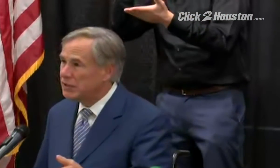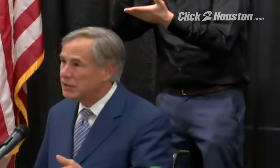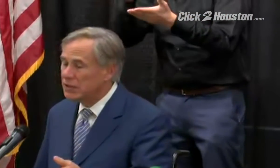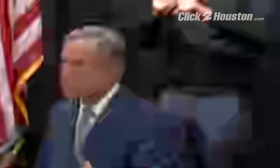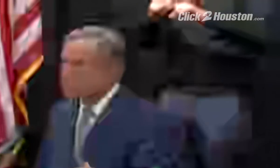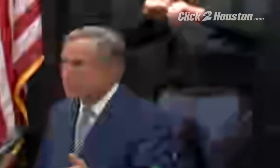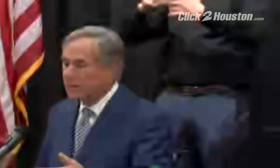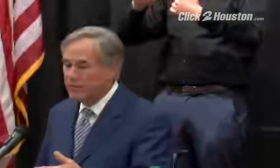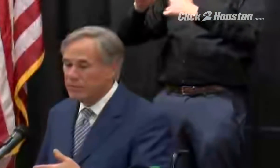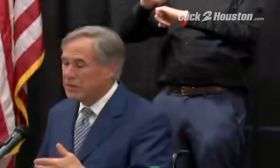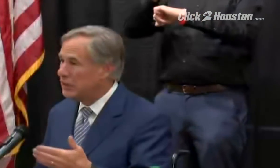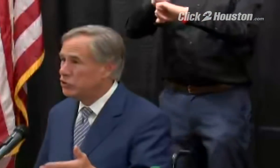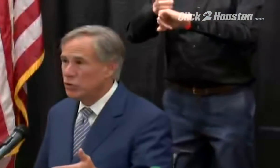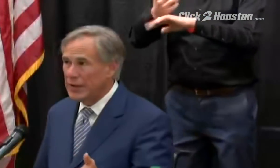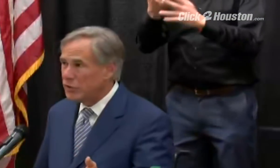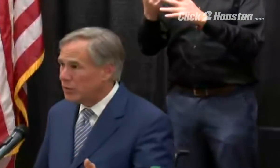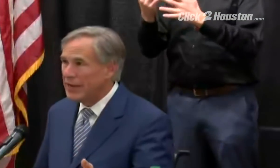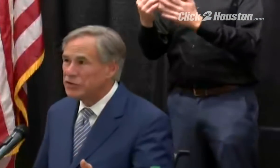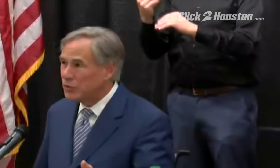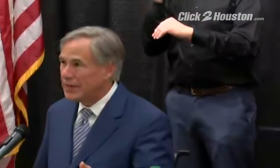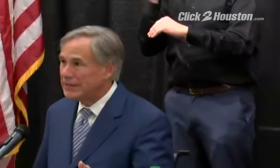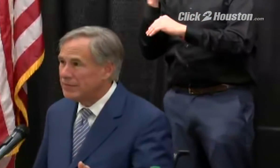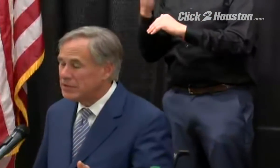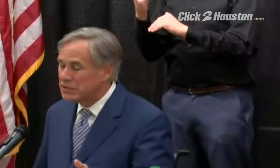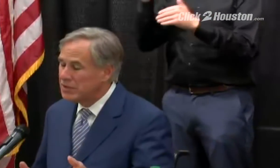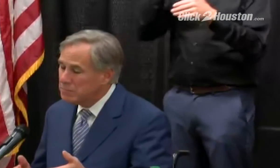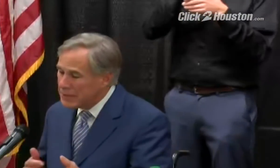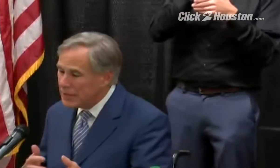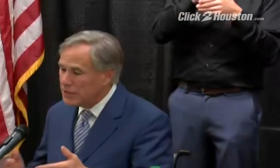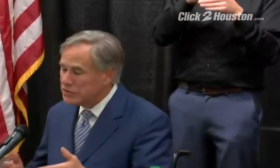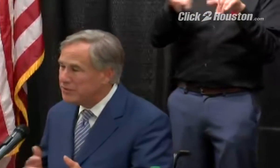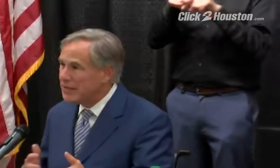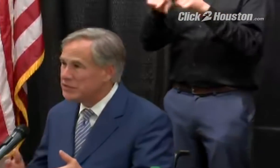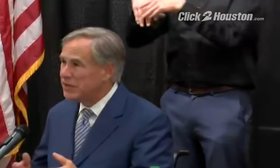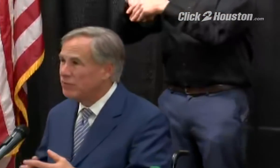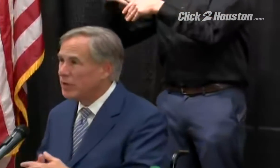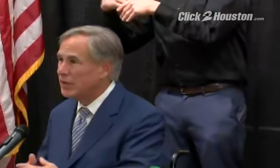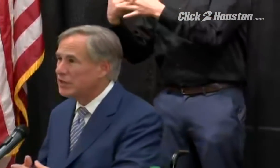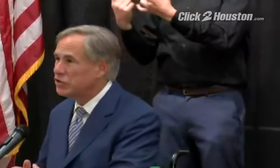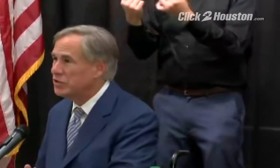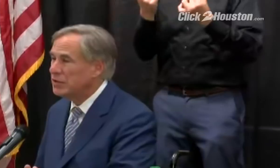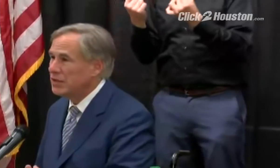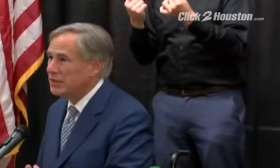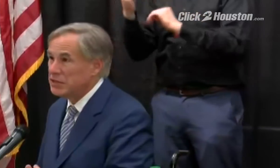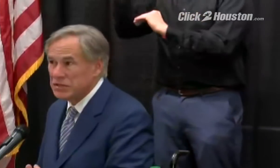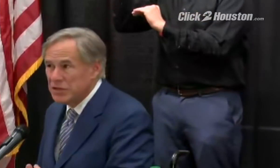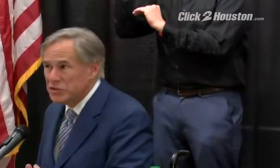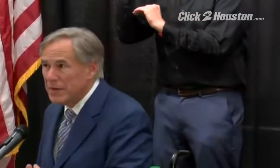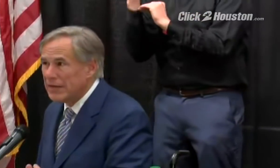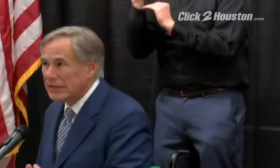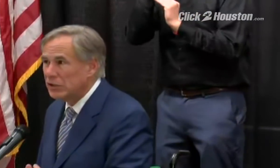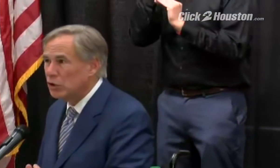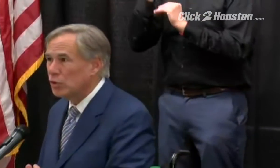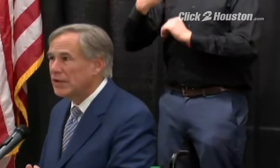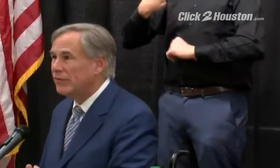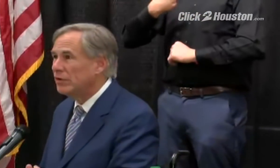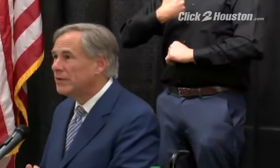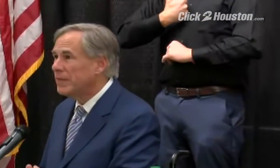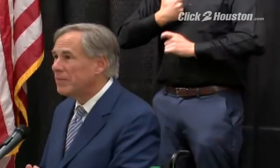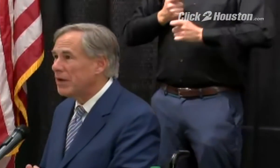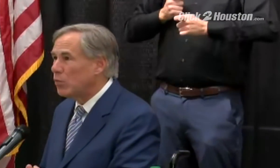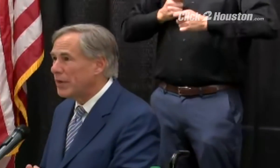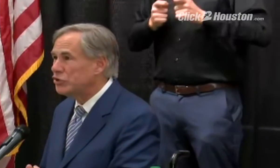a reduction of indoor and or outdoor activities because of that self-regulation and the decision-making at the local